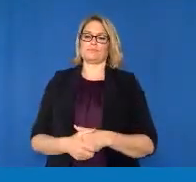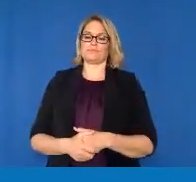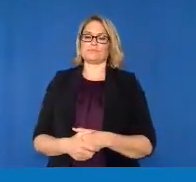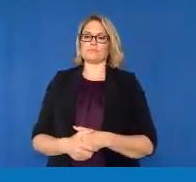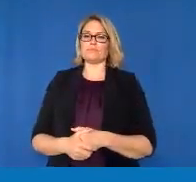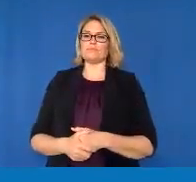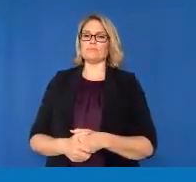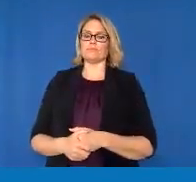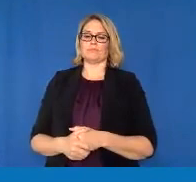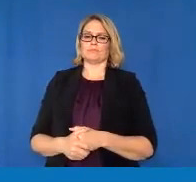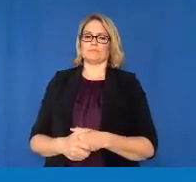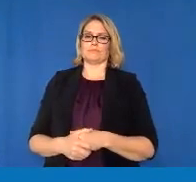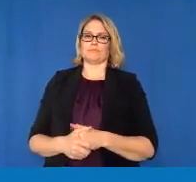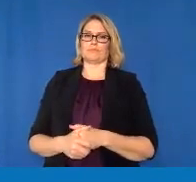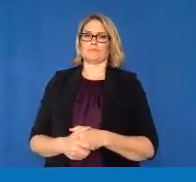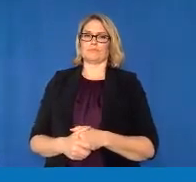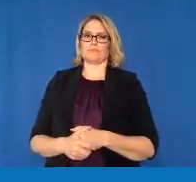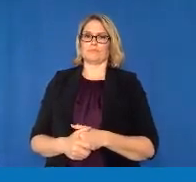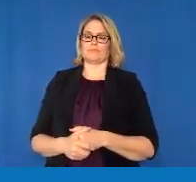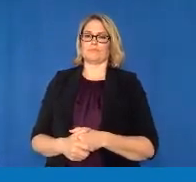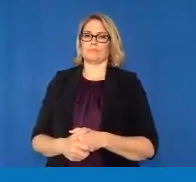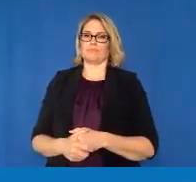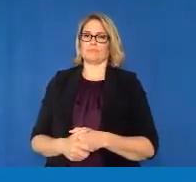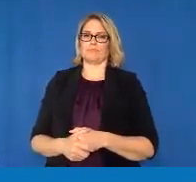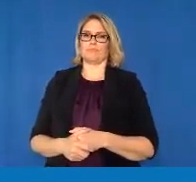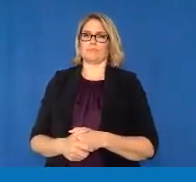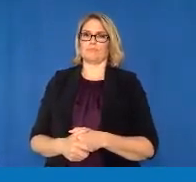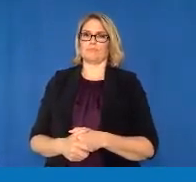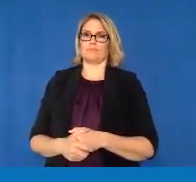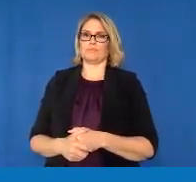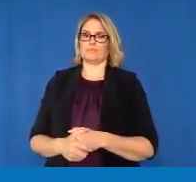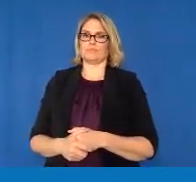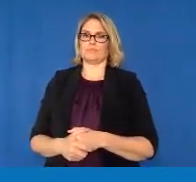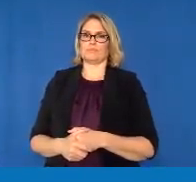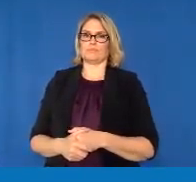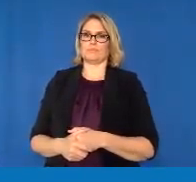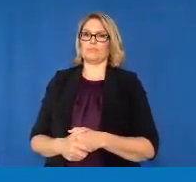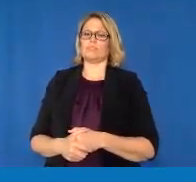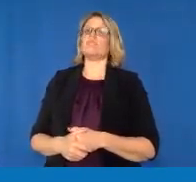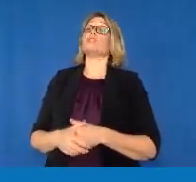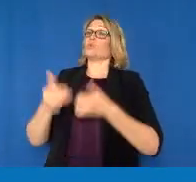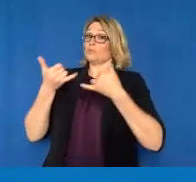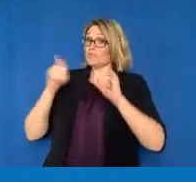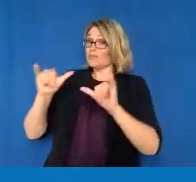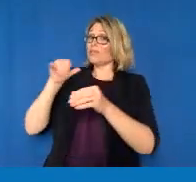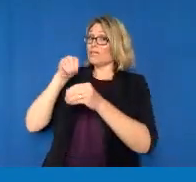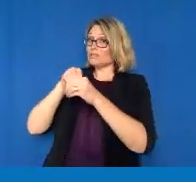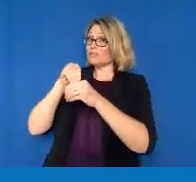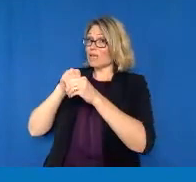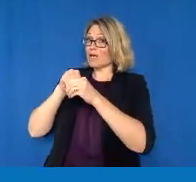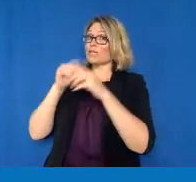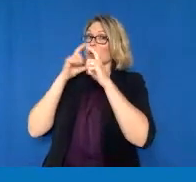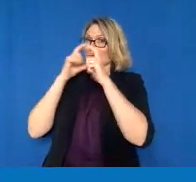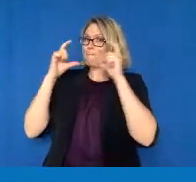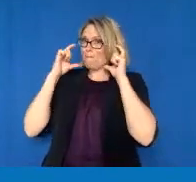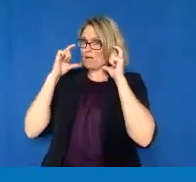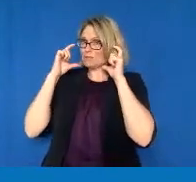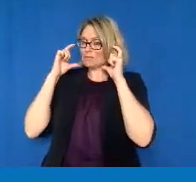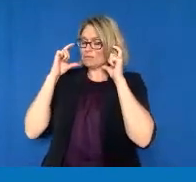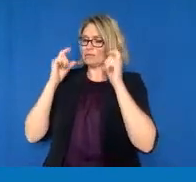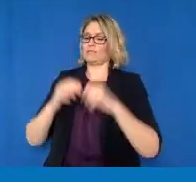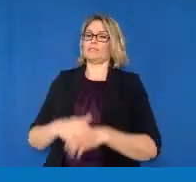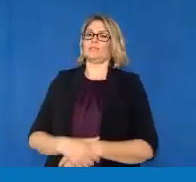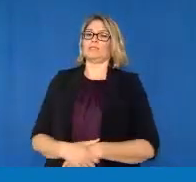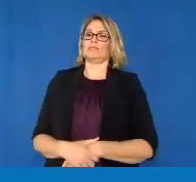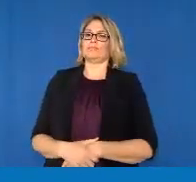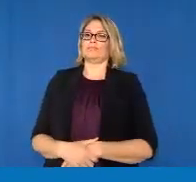into the arms of New Brunswickers, we must all continue to wear a mask in indoor public spaces. Everyone must keep 2 meters of